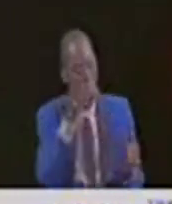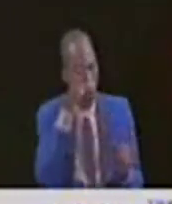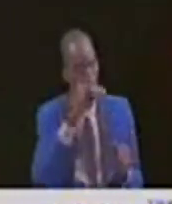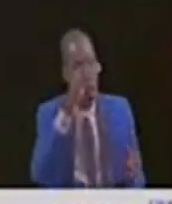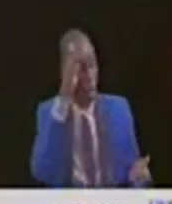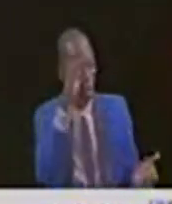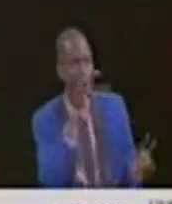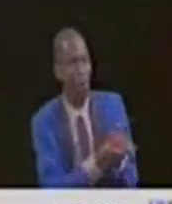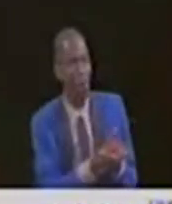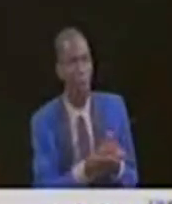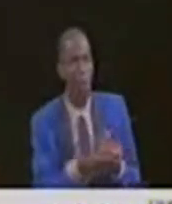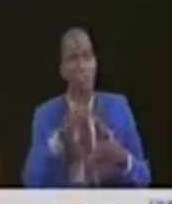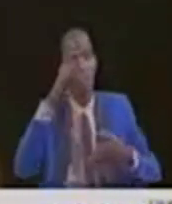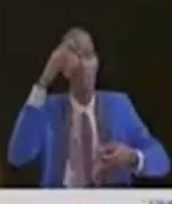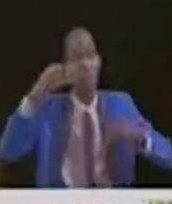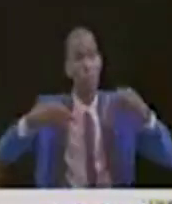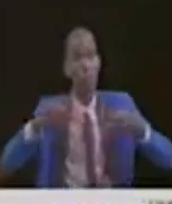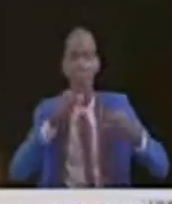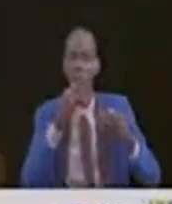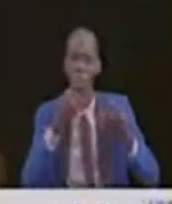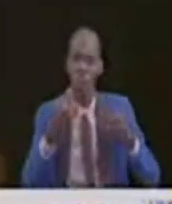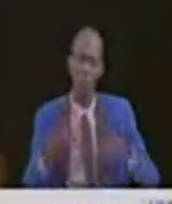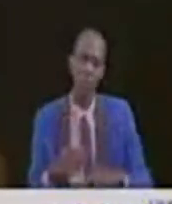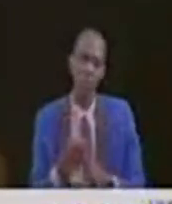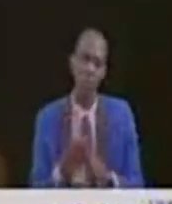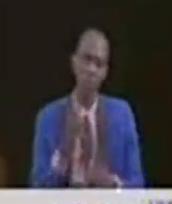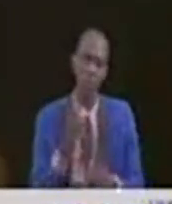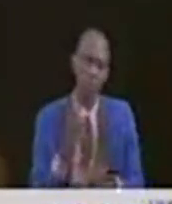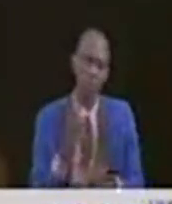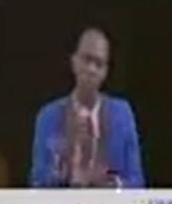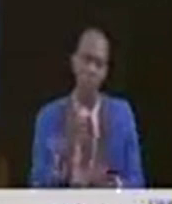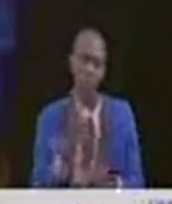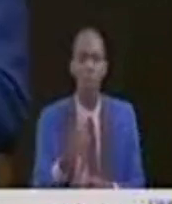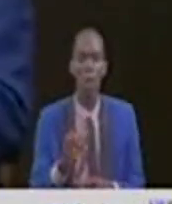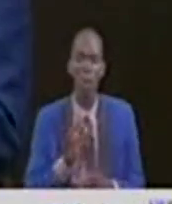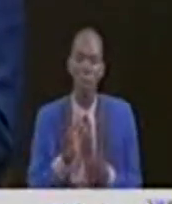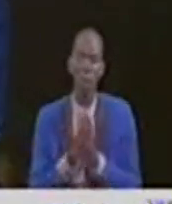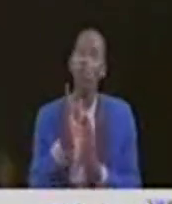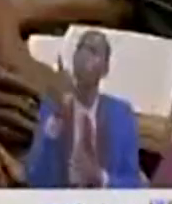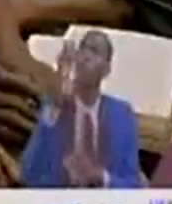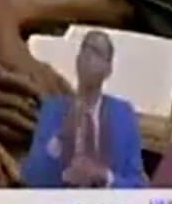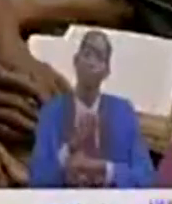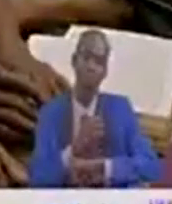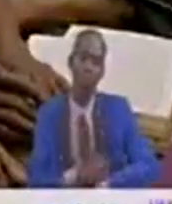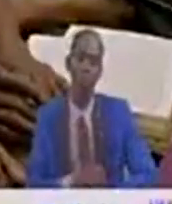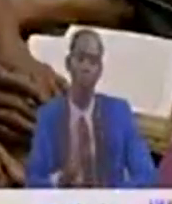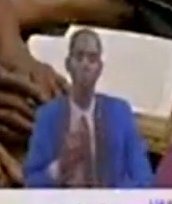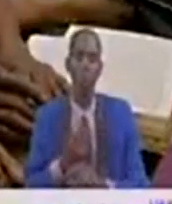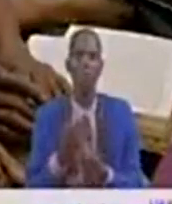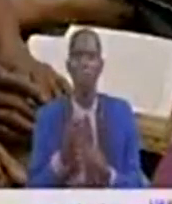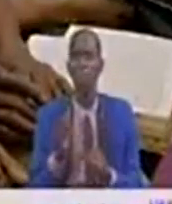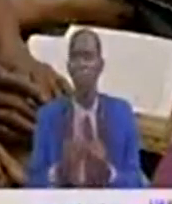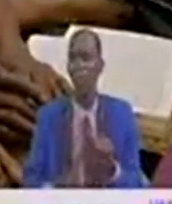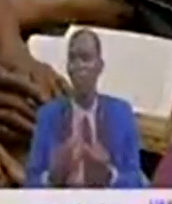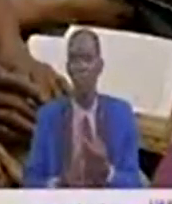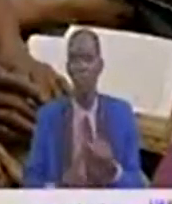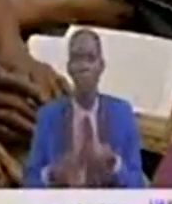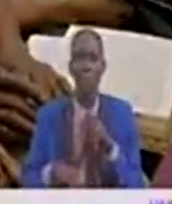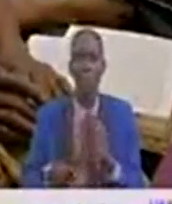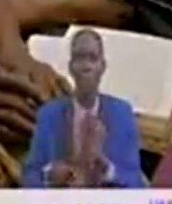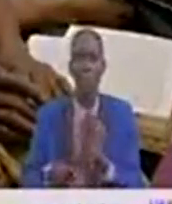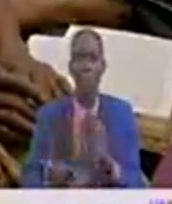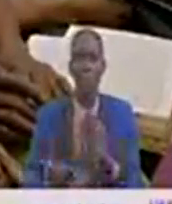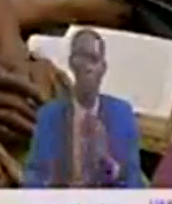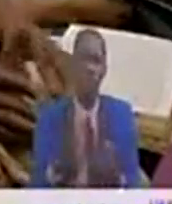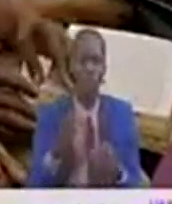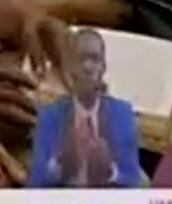coming. The Lord preserve us from every form of sin in Jesus' name. We're looking at number two